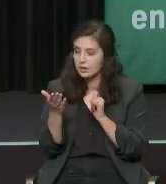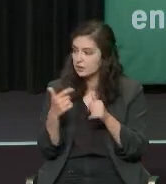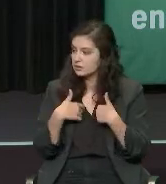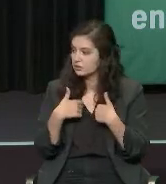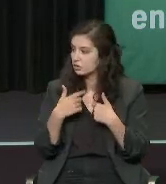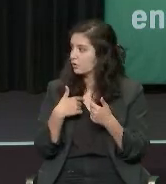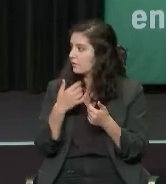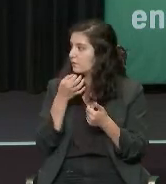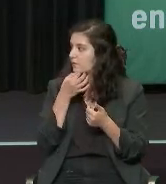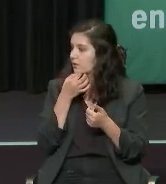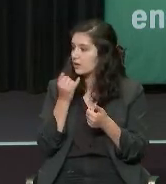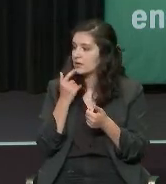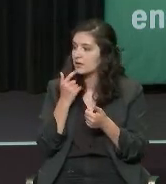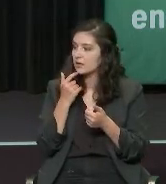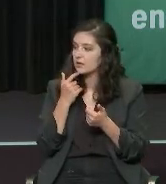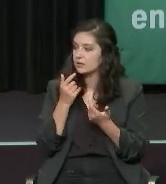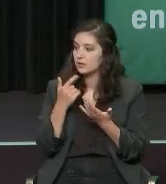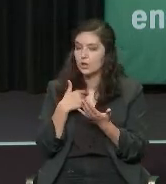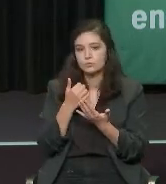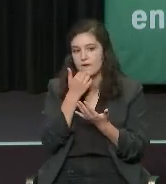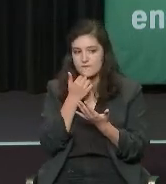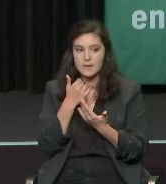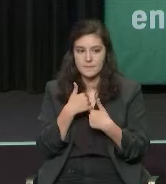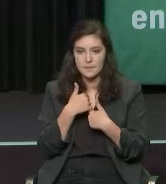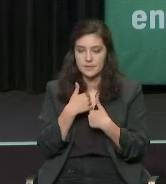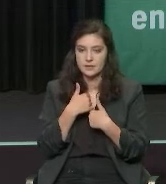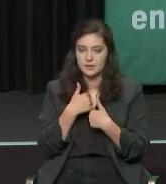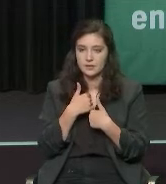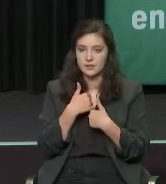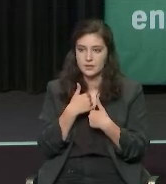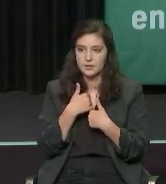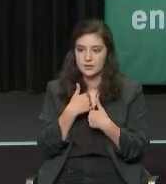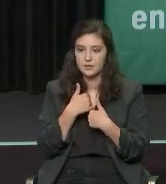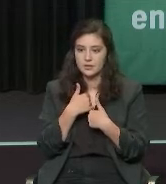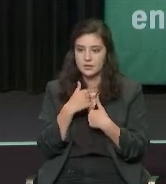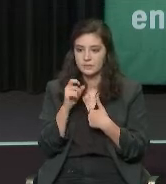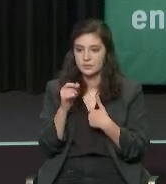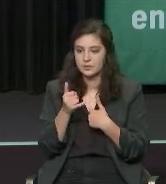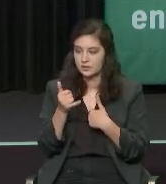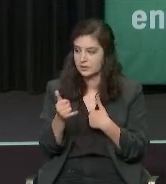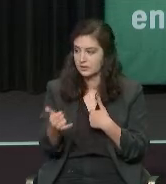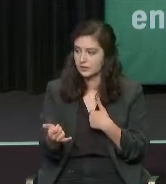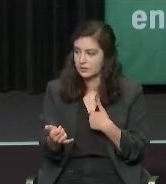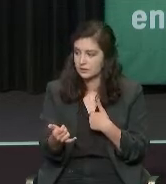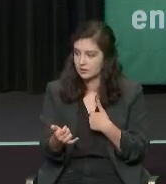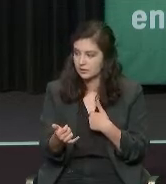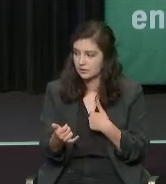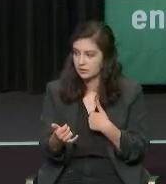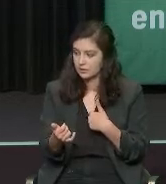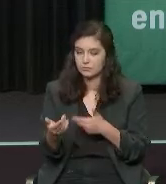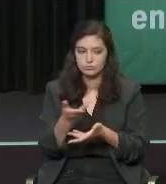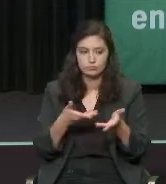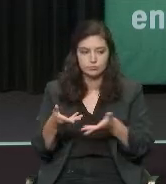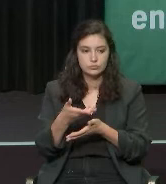will speak in English if you don't mind. And it's a pleasure for me, so I'll, in the next few minutes, I will share with you some